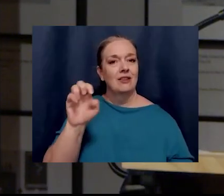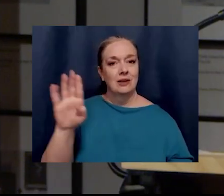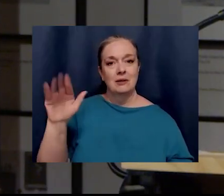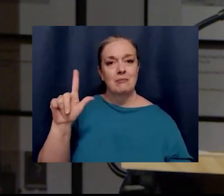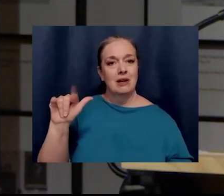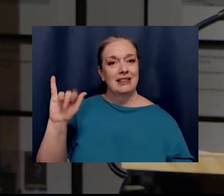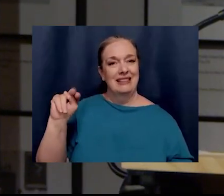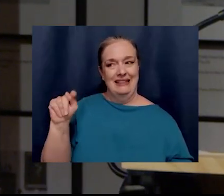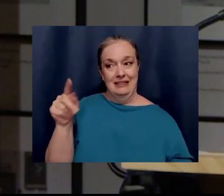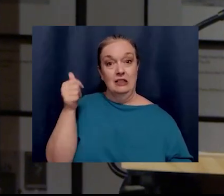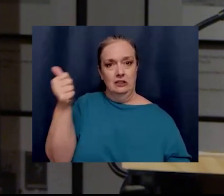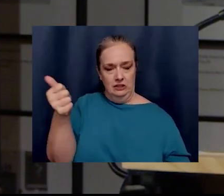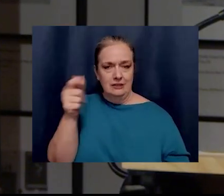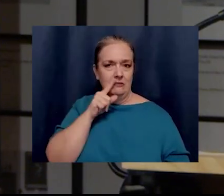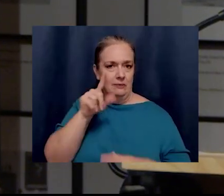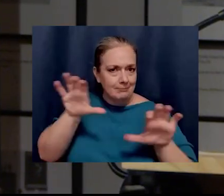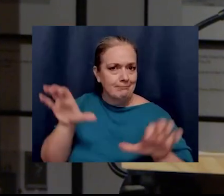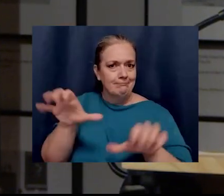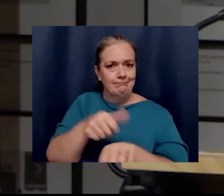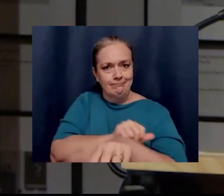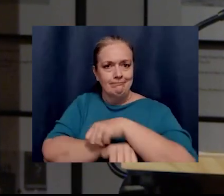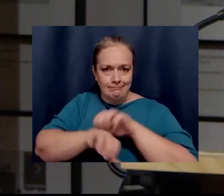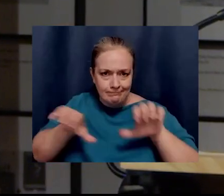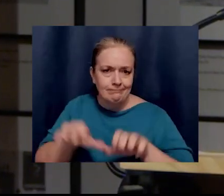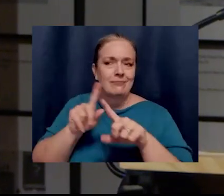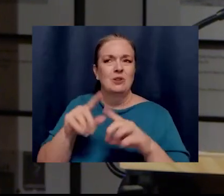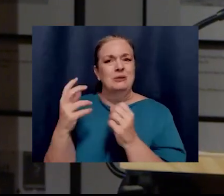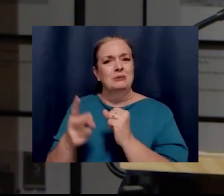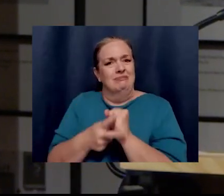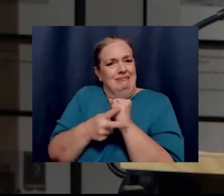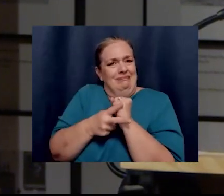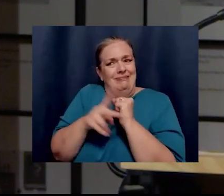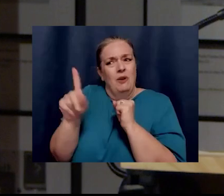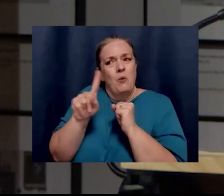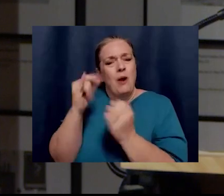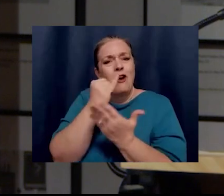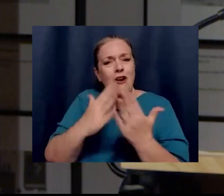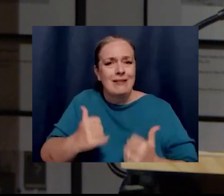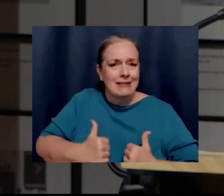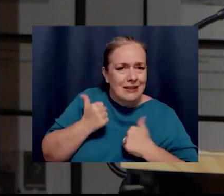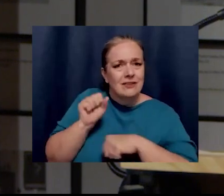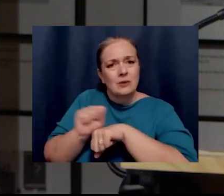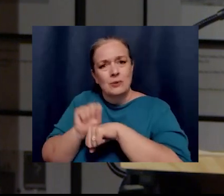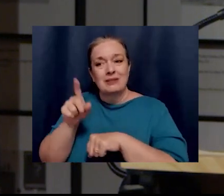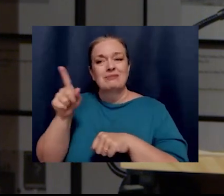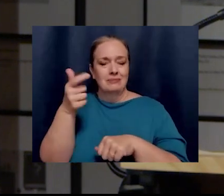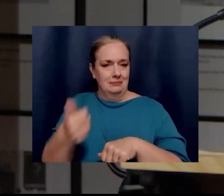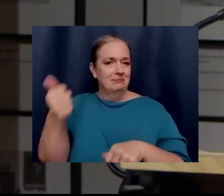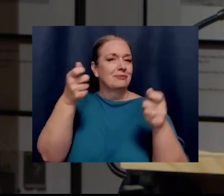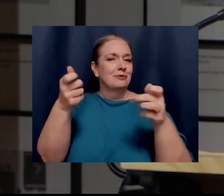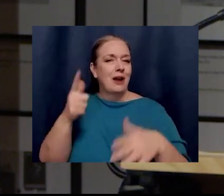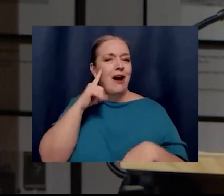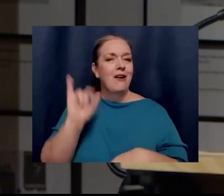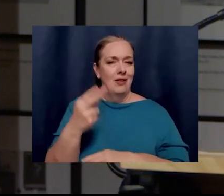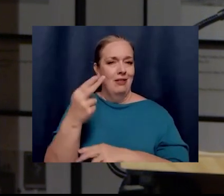creative spaces where American artists lived and worked. As mentioned, she is the director of the Historic Artist Homes and Studios program, which is part of the